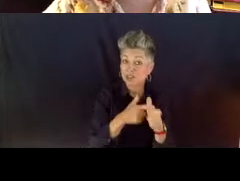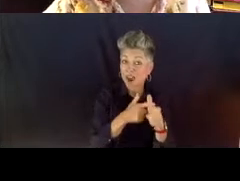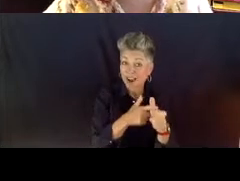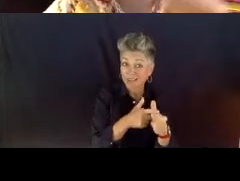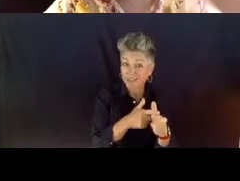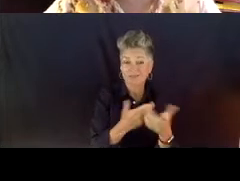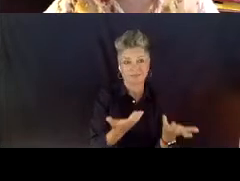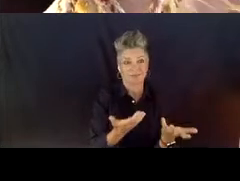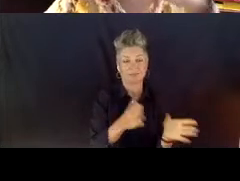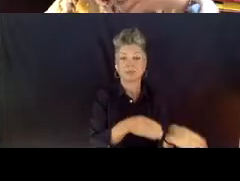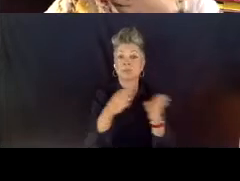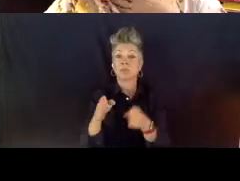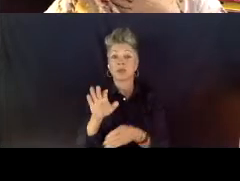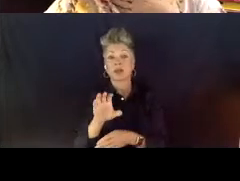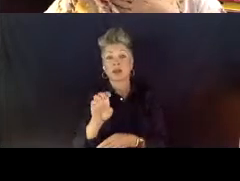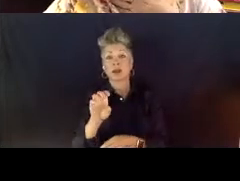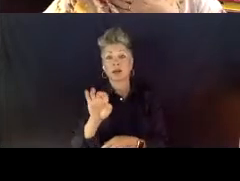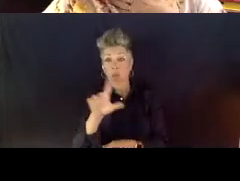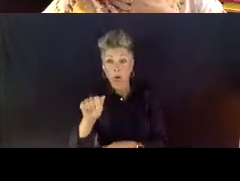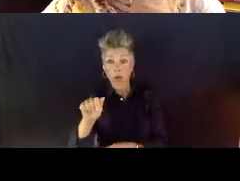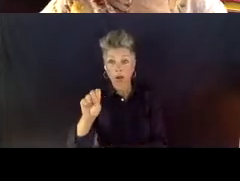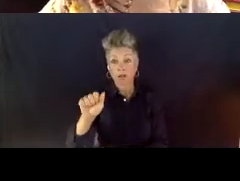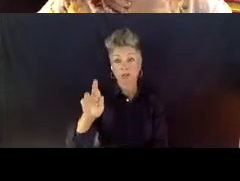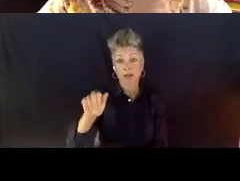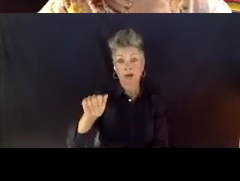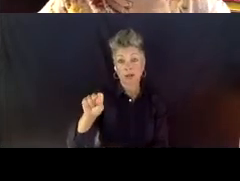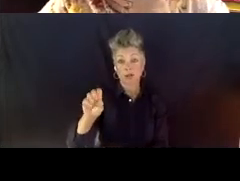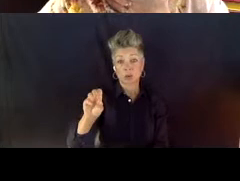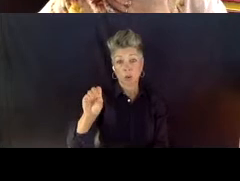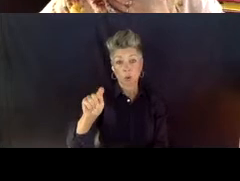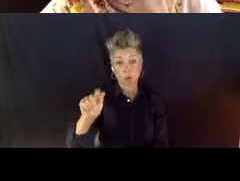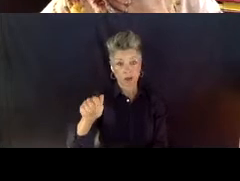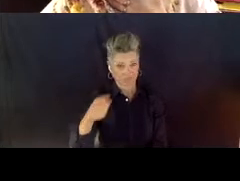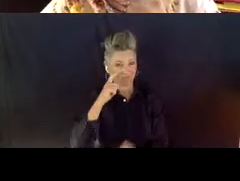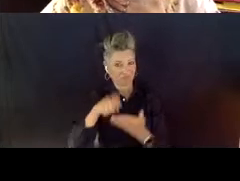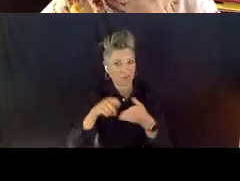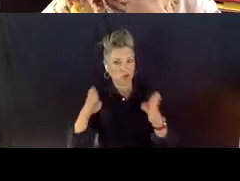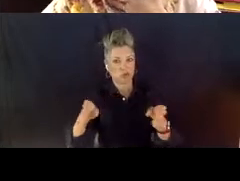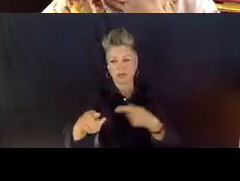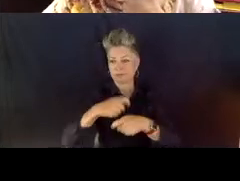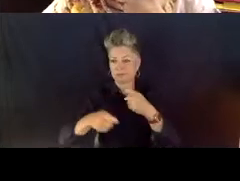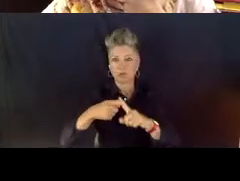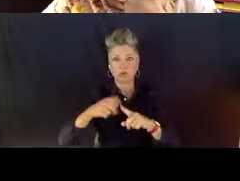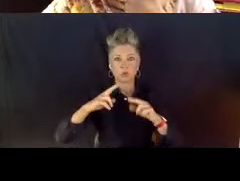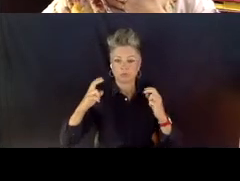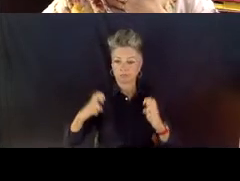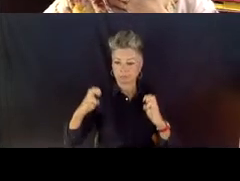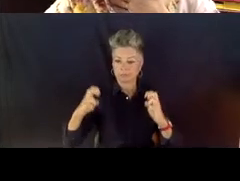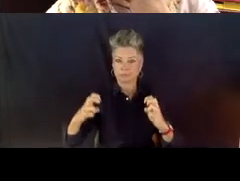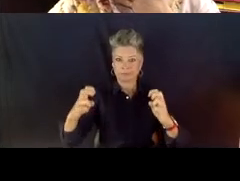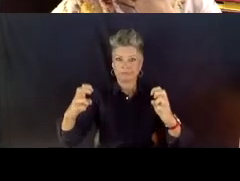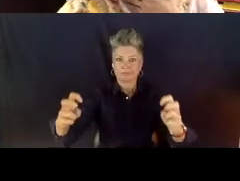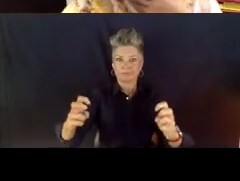see a street that was converted to sitting. You didn't have to eat there, you could just sit and